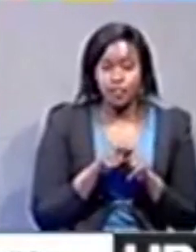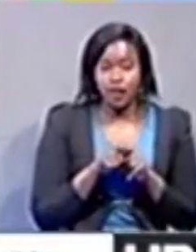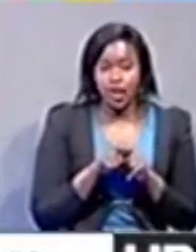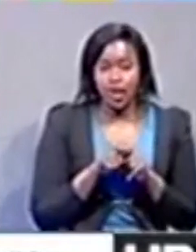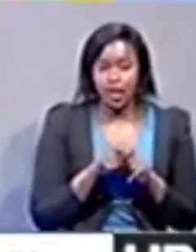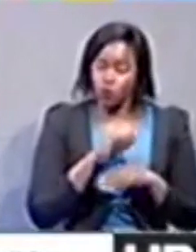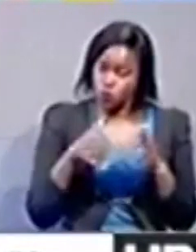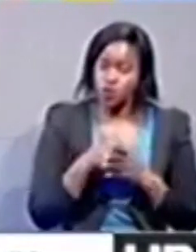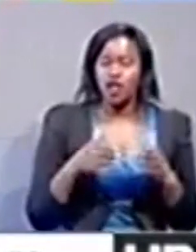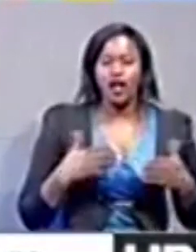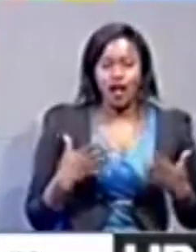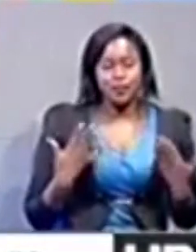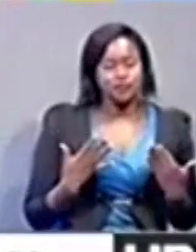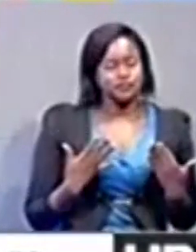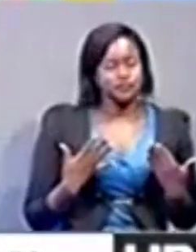basanyi funyo, because